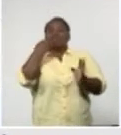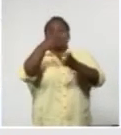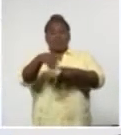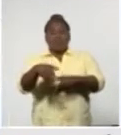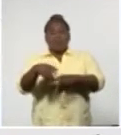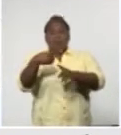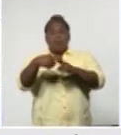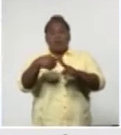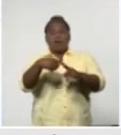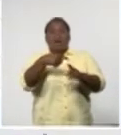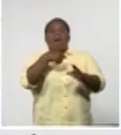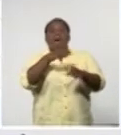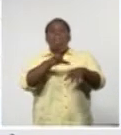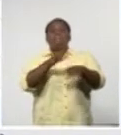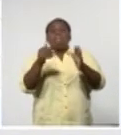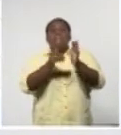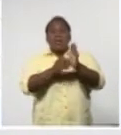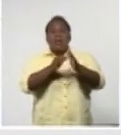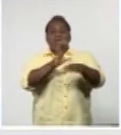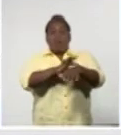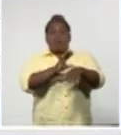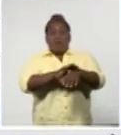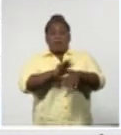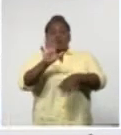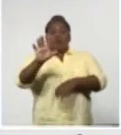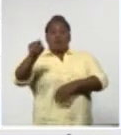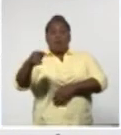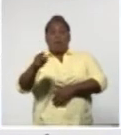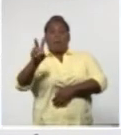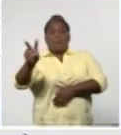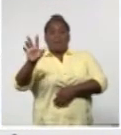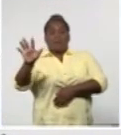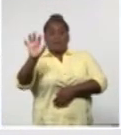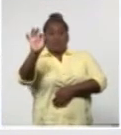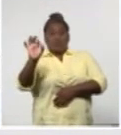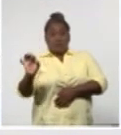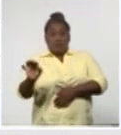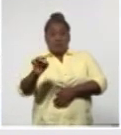468,257 people have died, for a world lethality of